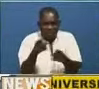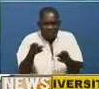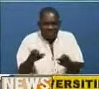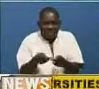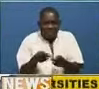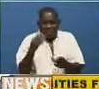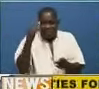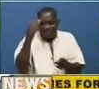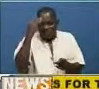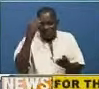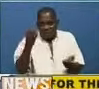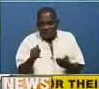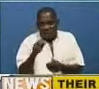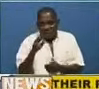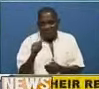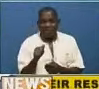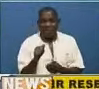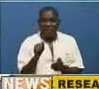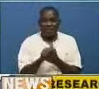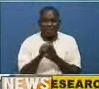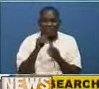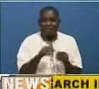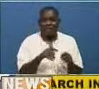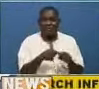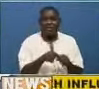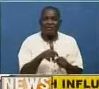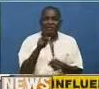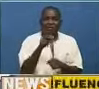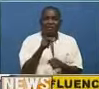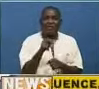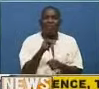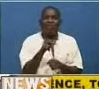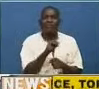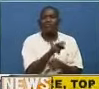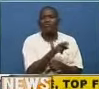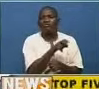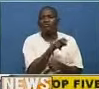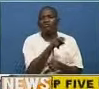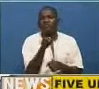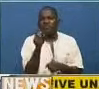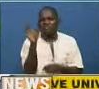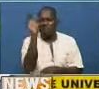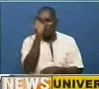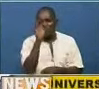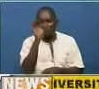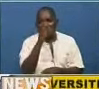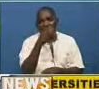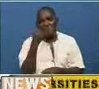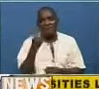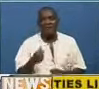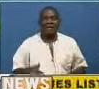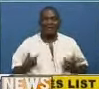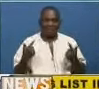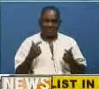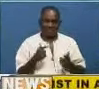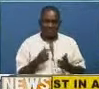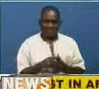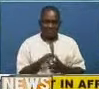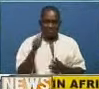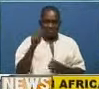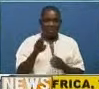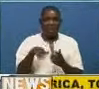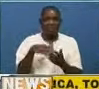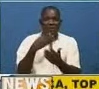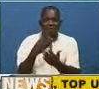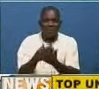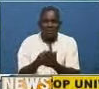in mind in Accra, they set off from North Ghana in search of a more promising situation. They ended up